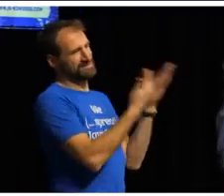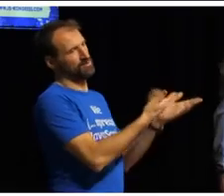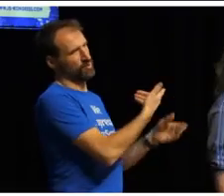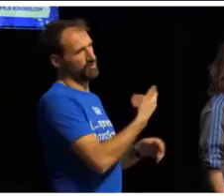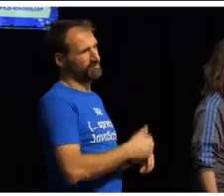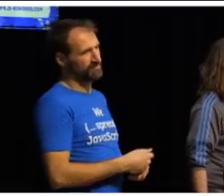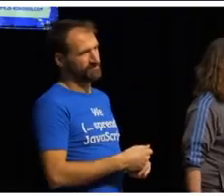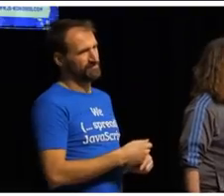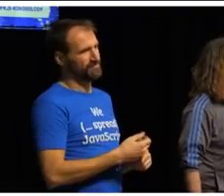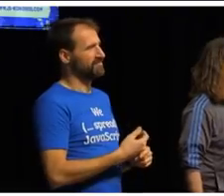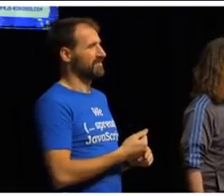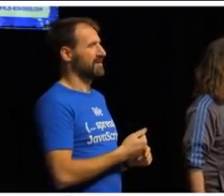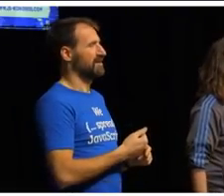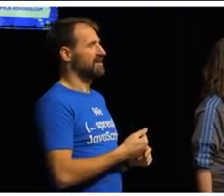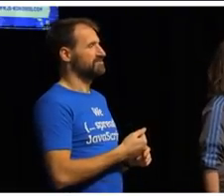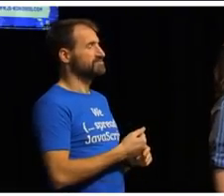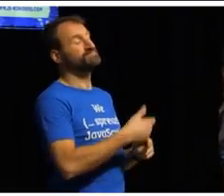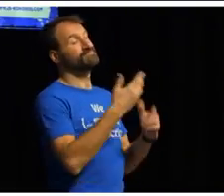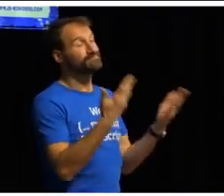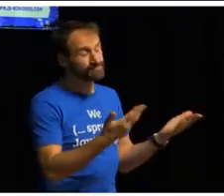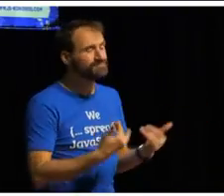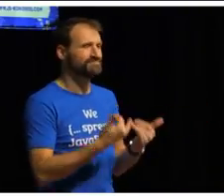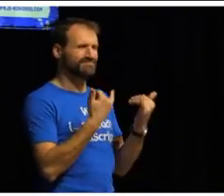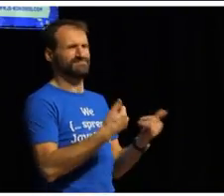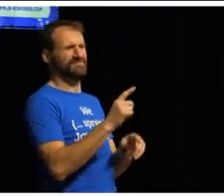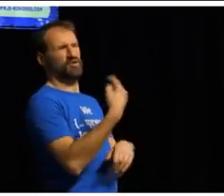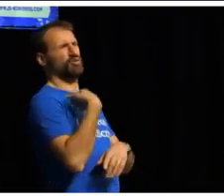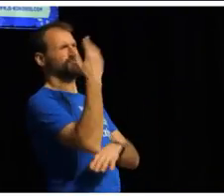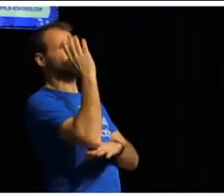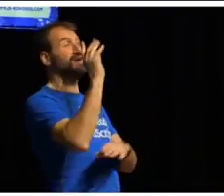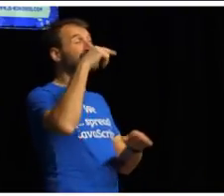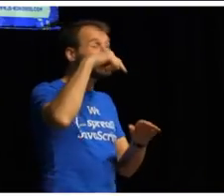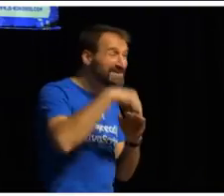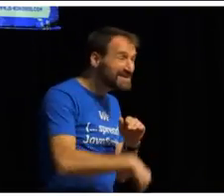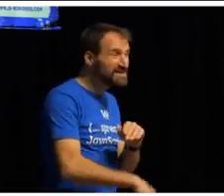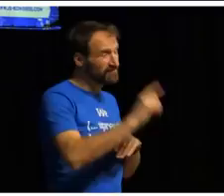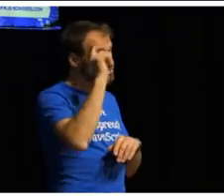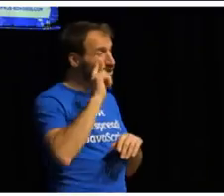this. So why am I talking about deep neural networks?